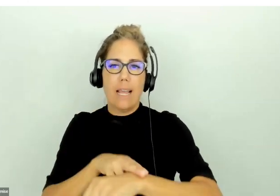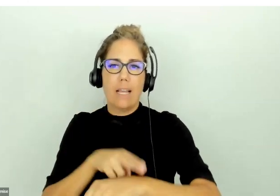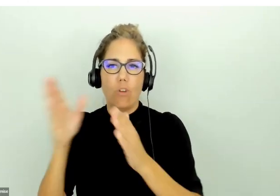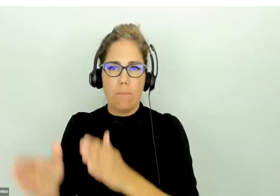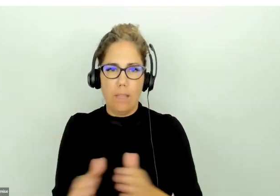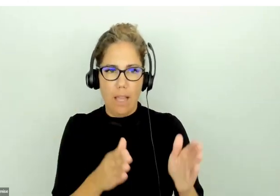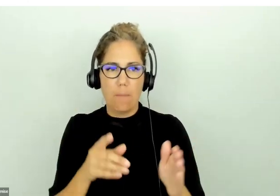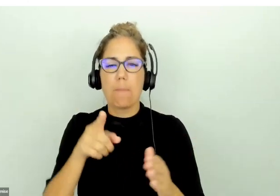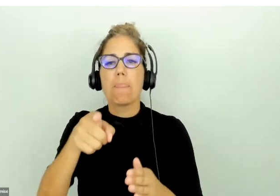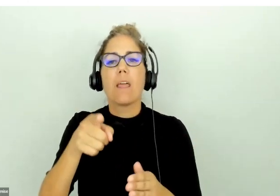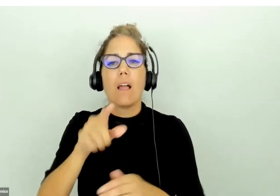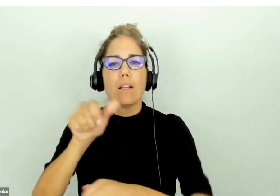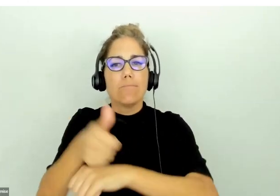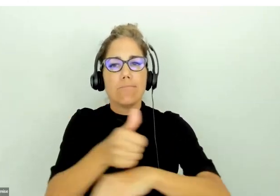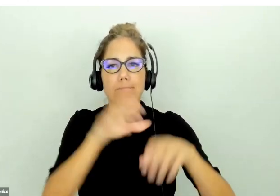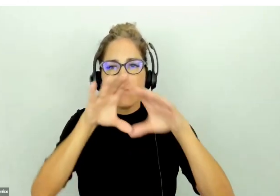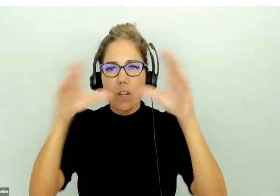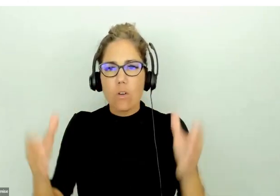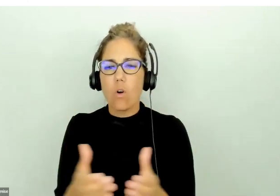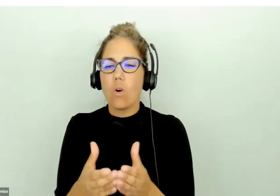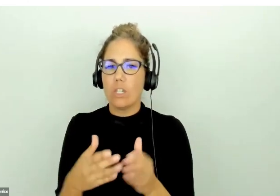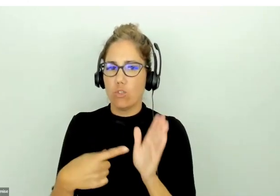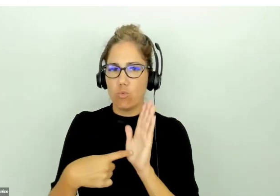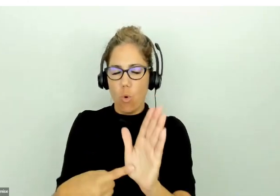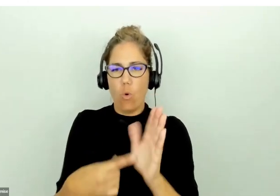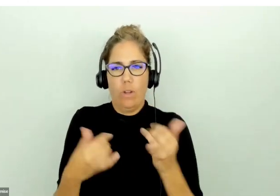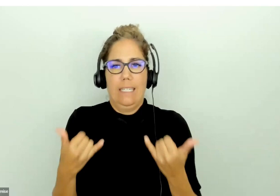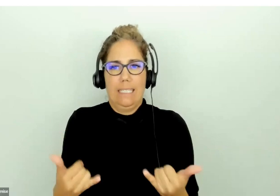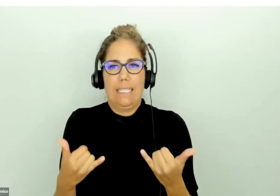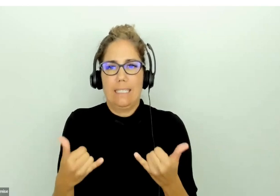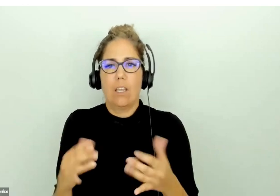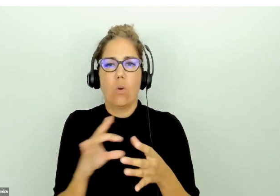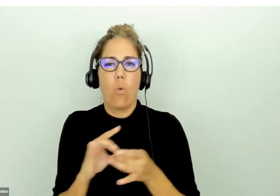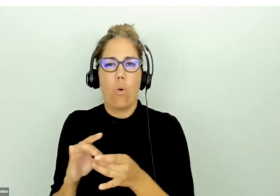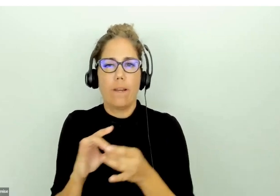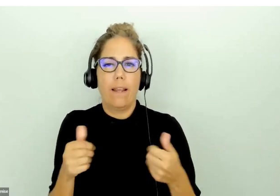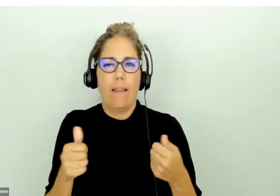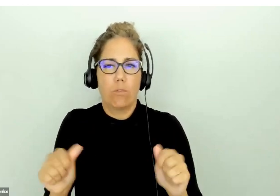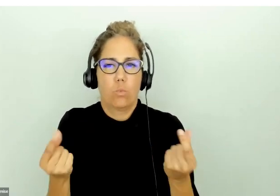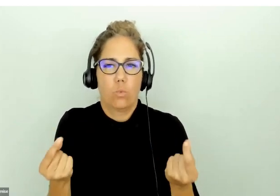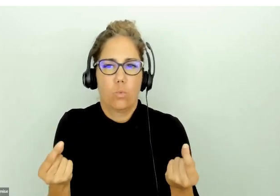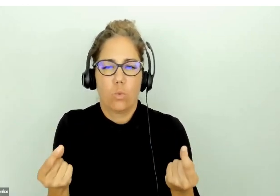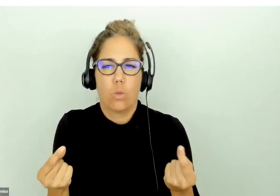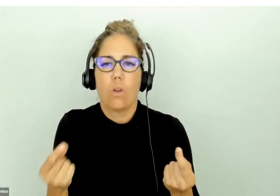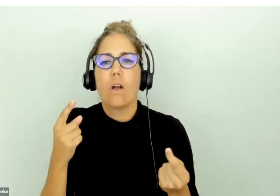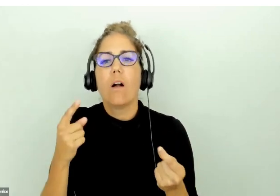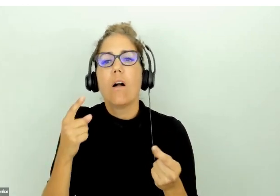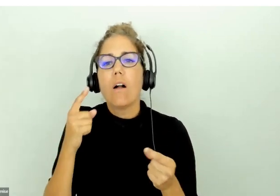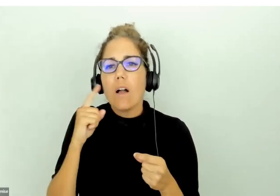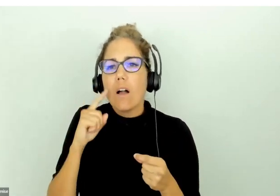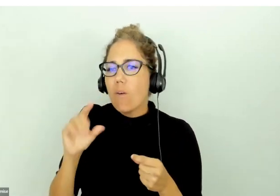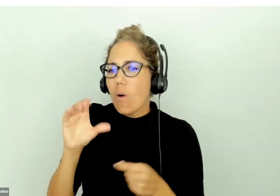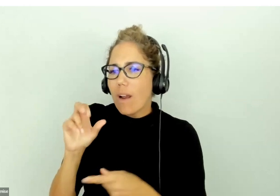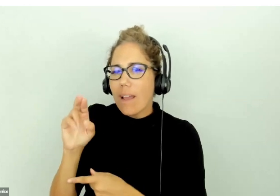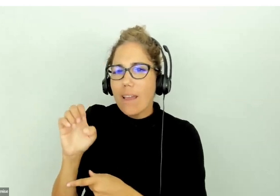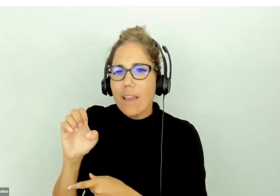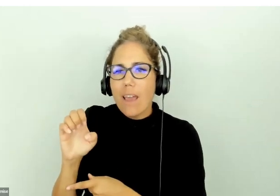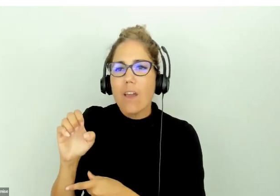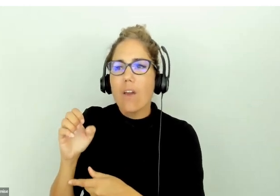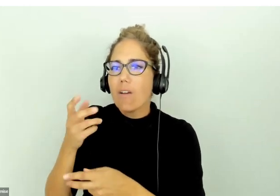also highlights our existing federal coordinating efforts. For example, those related to caregiving,